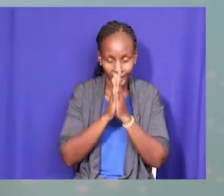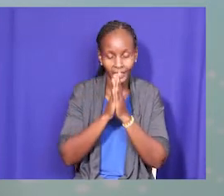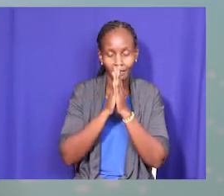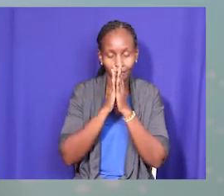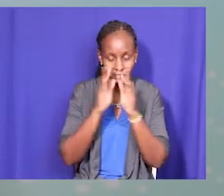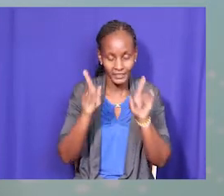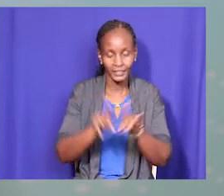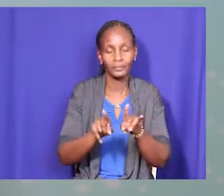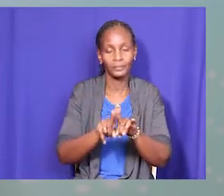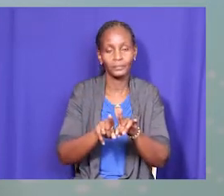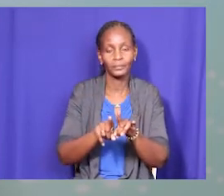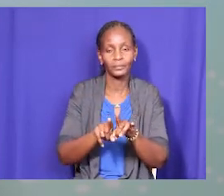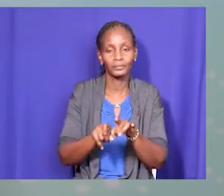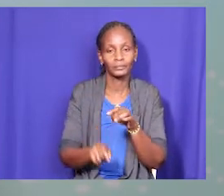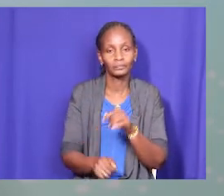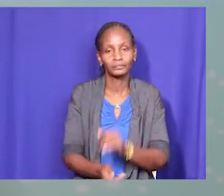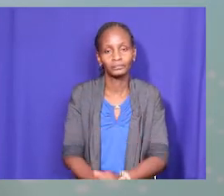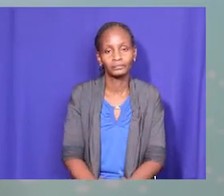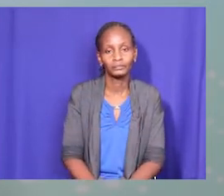with me.